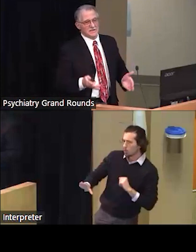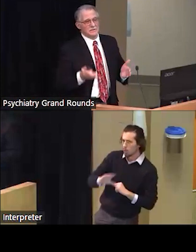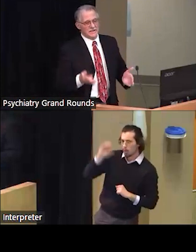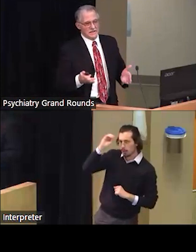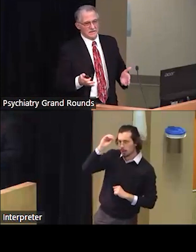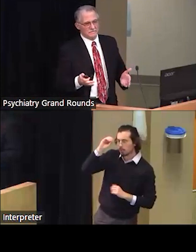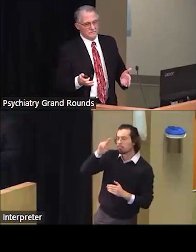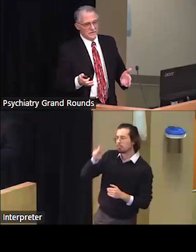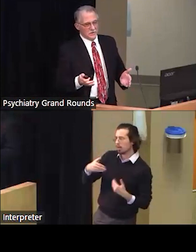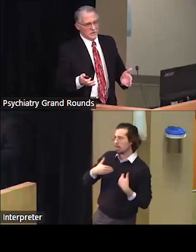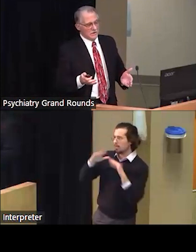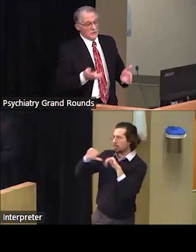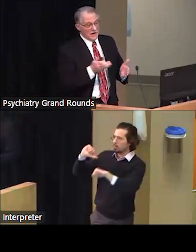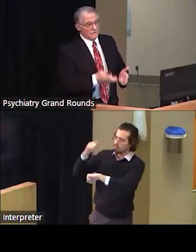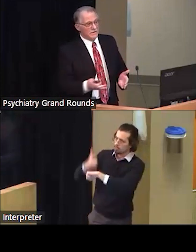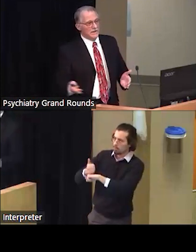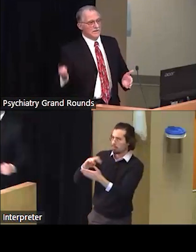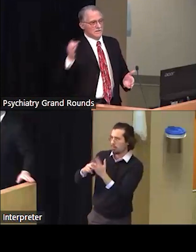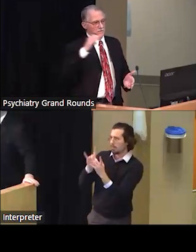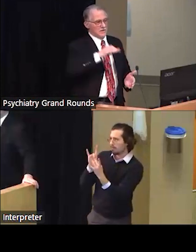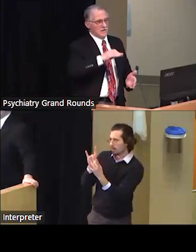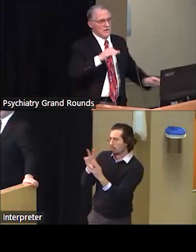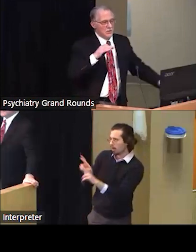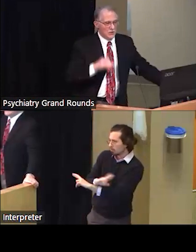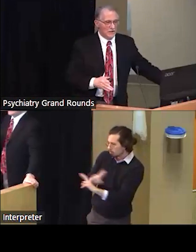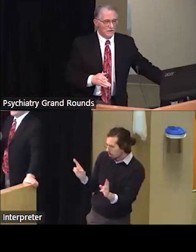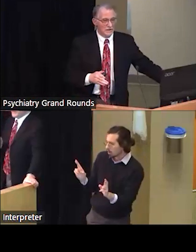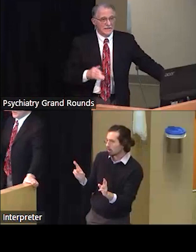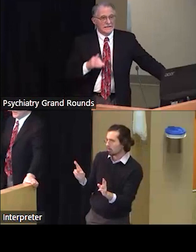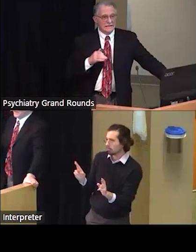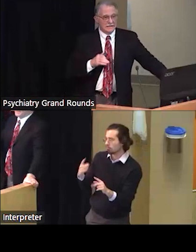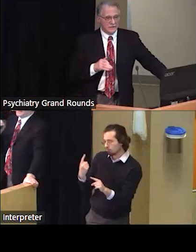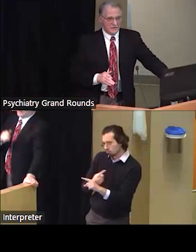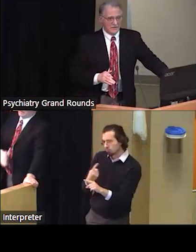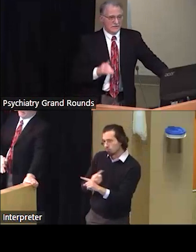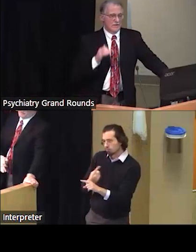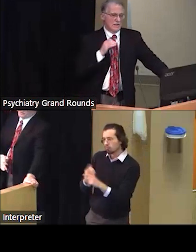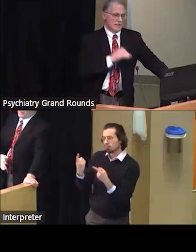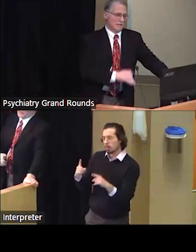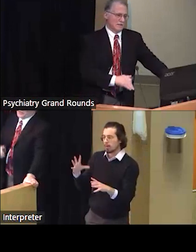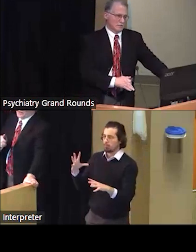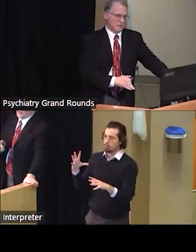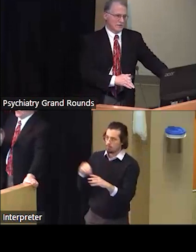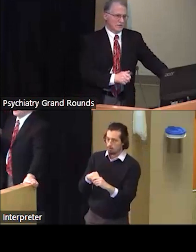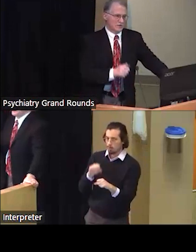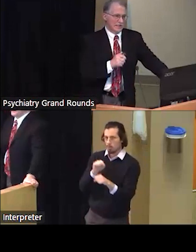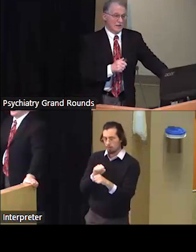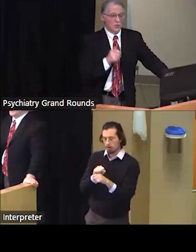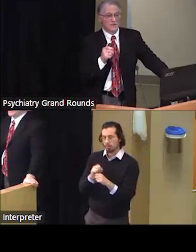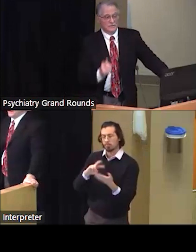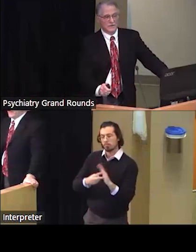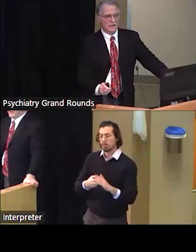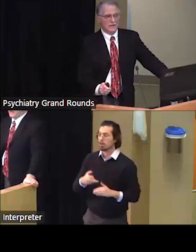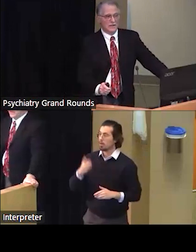to systematize it so that there are feedback systems regularly in business, in our professions, that